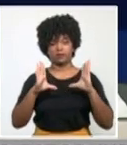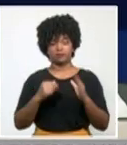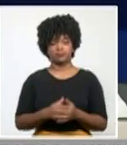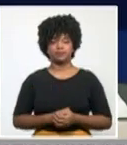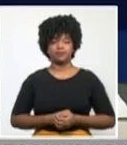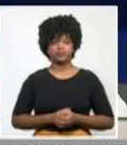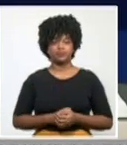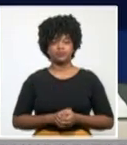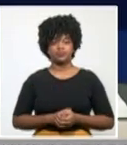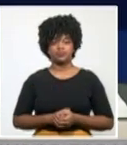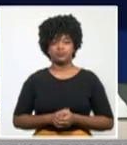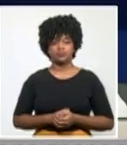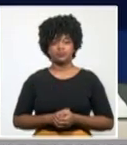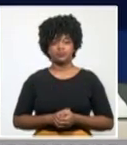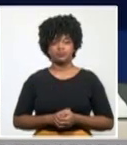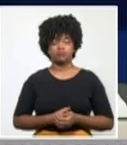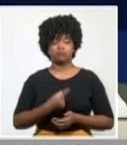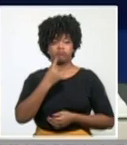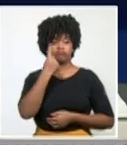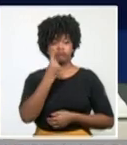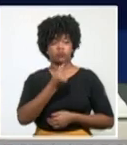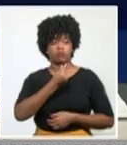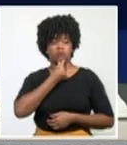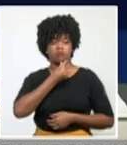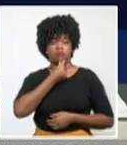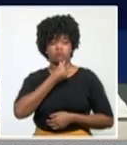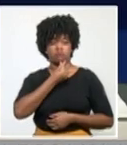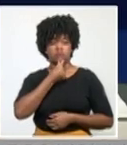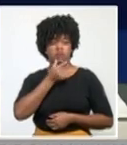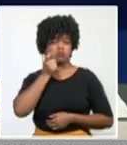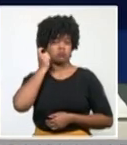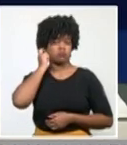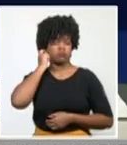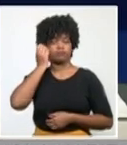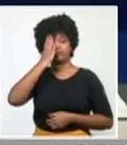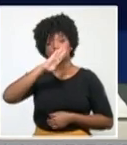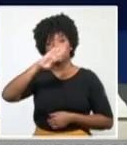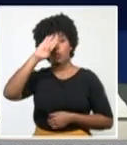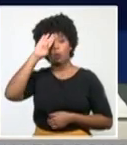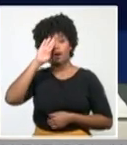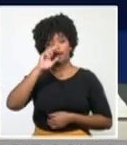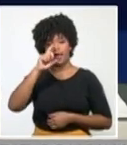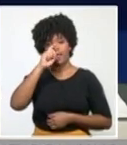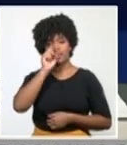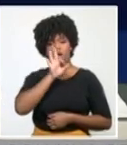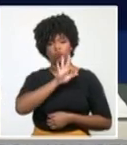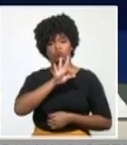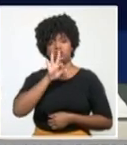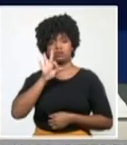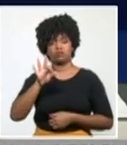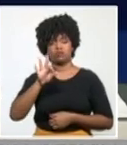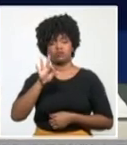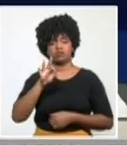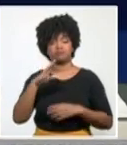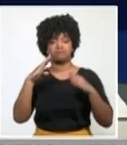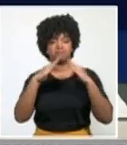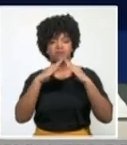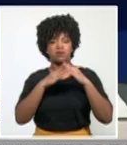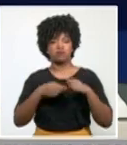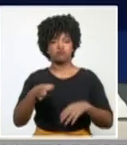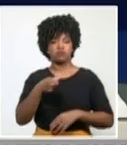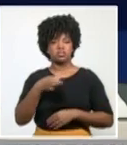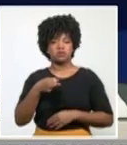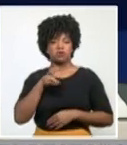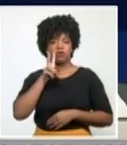The other fatality is an 88-year-old Cuban female national from Santa Clara, Villa Clara, who suffered from chronic